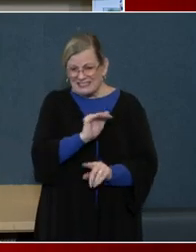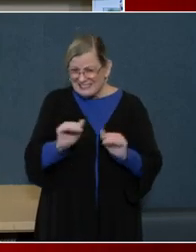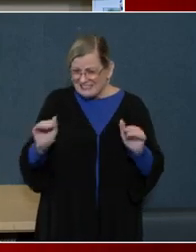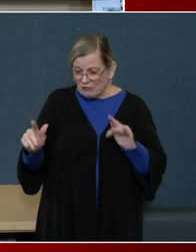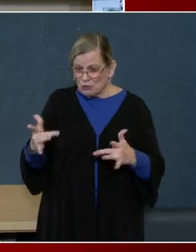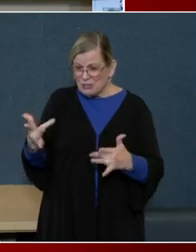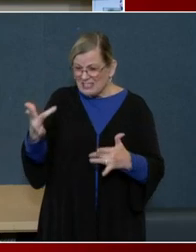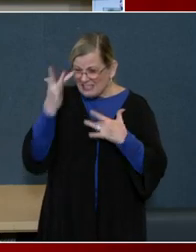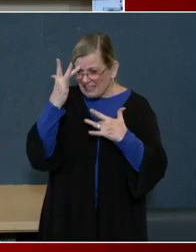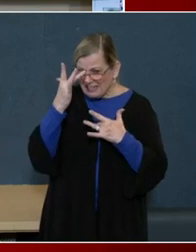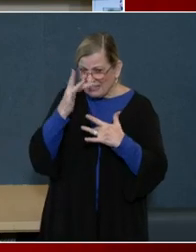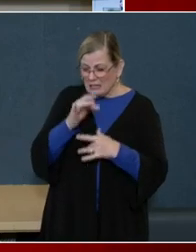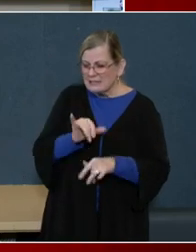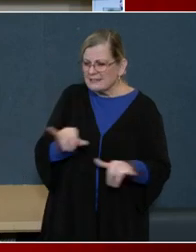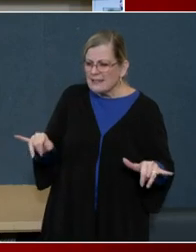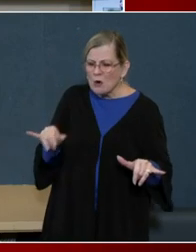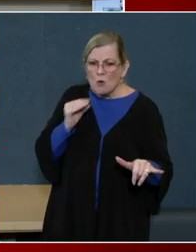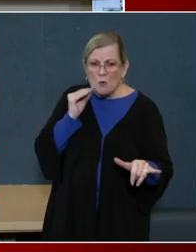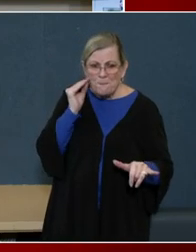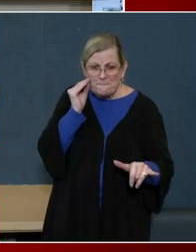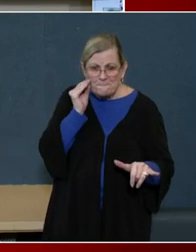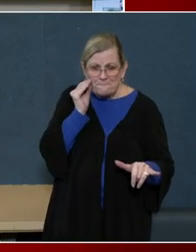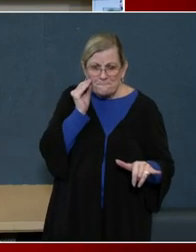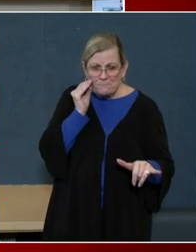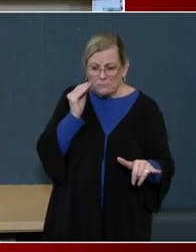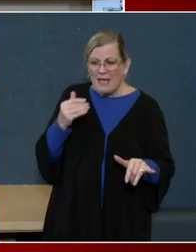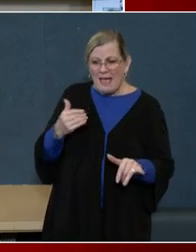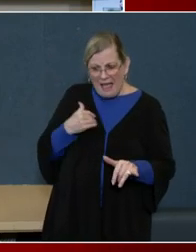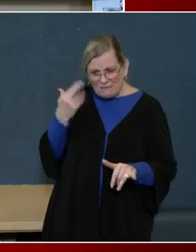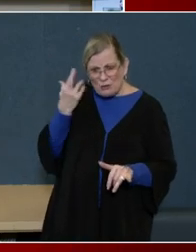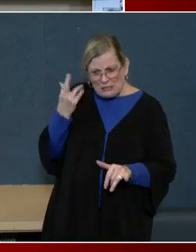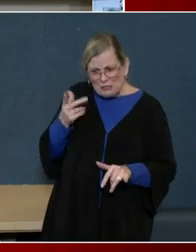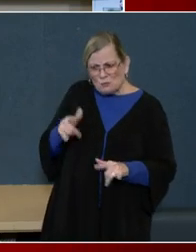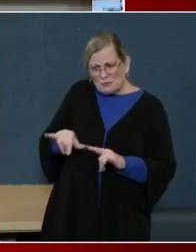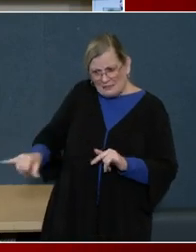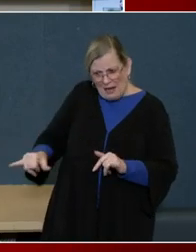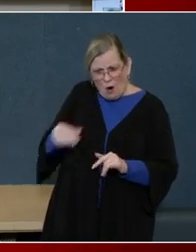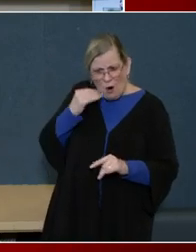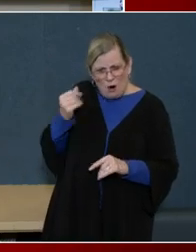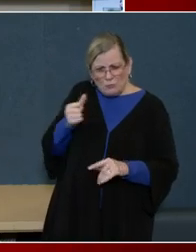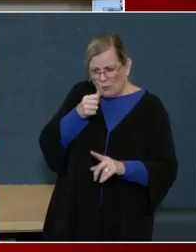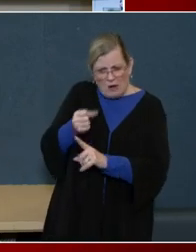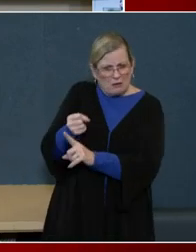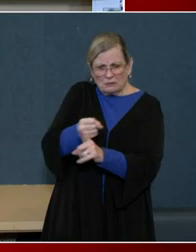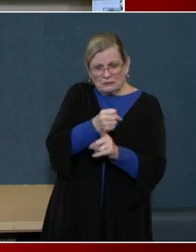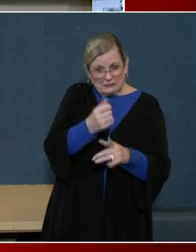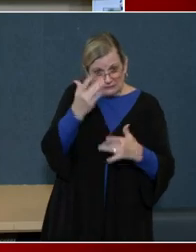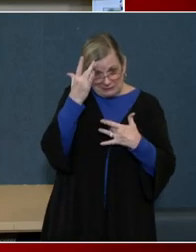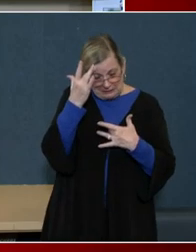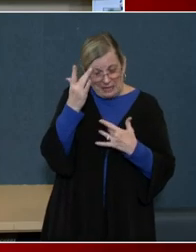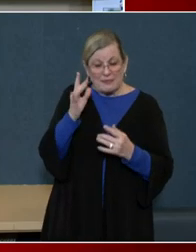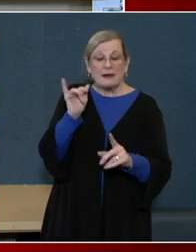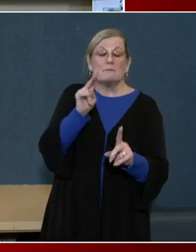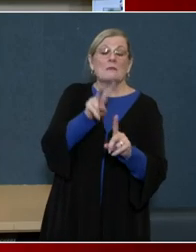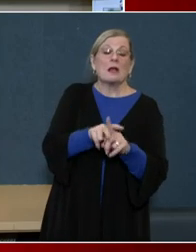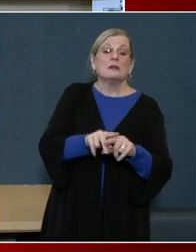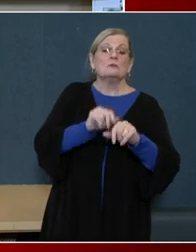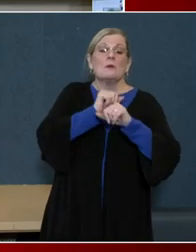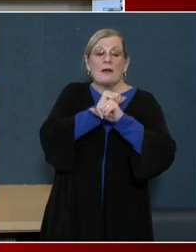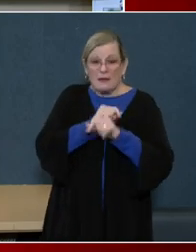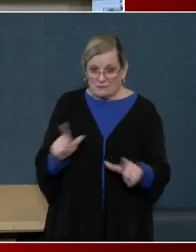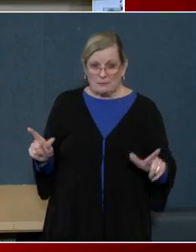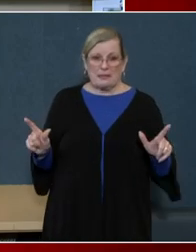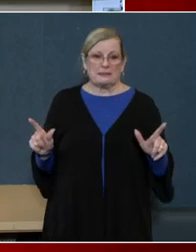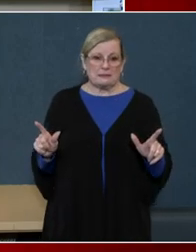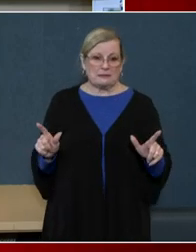a reason. And that applies to everybody. And so we want to continue